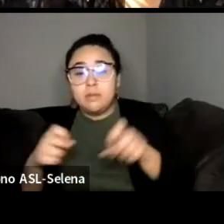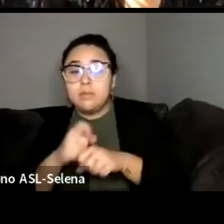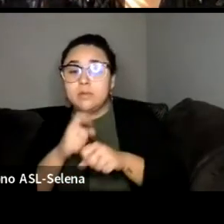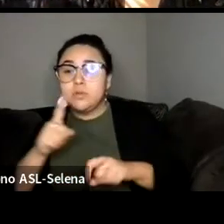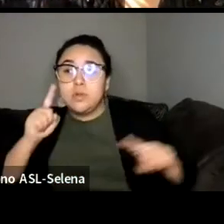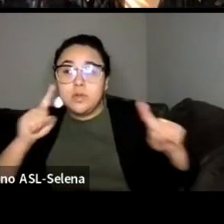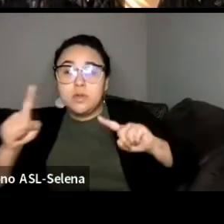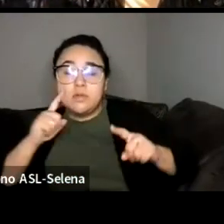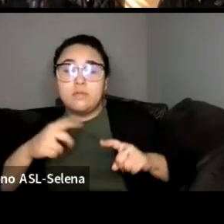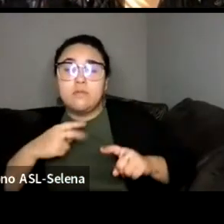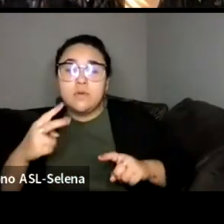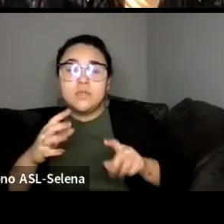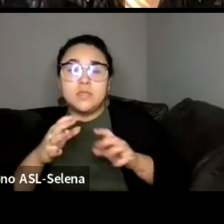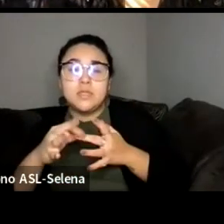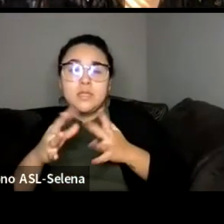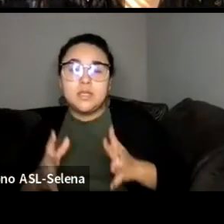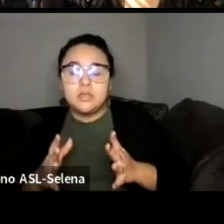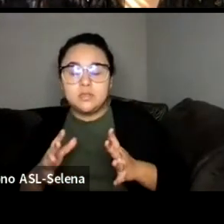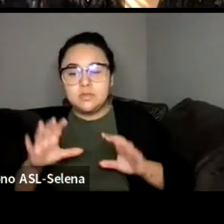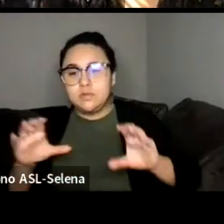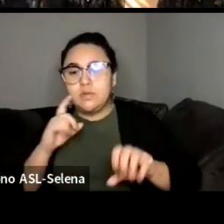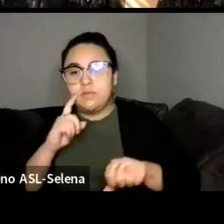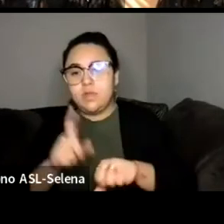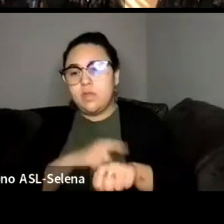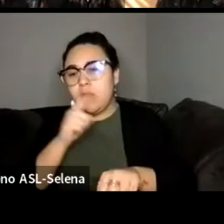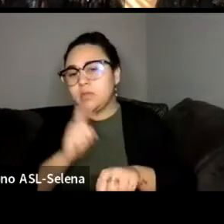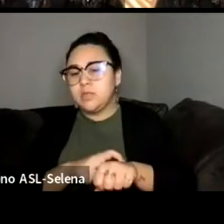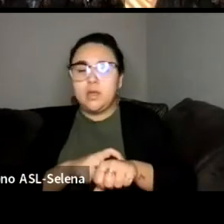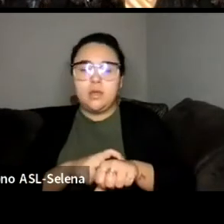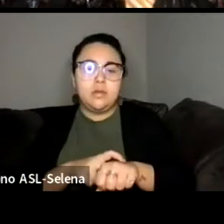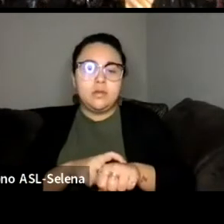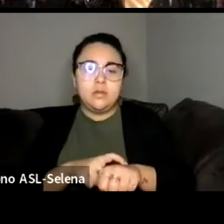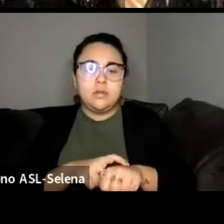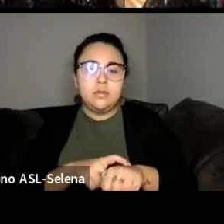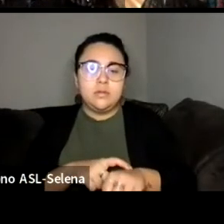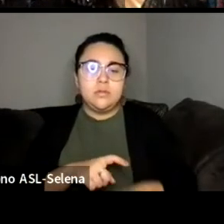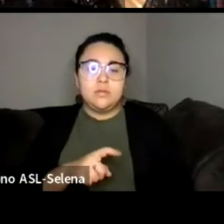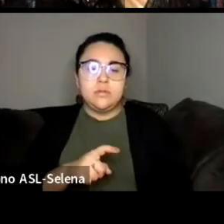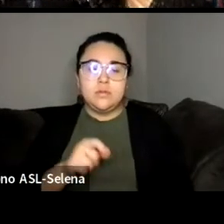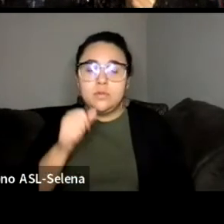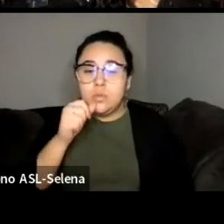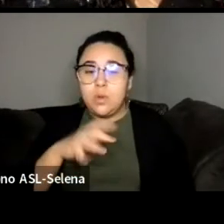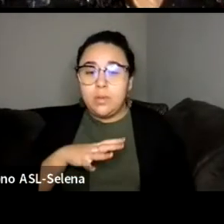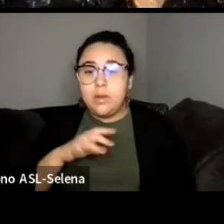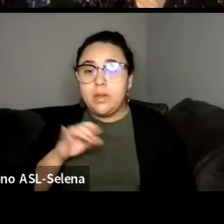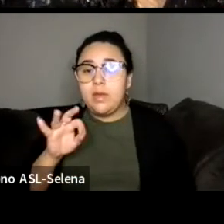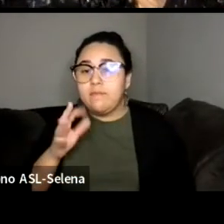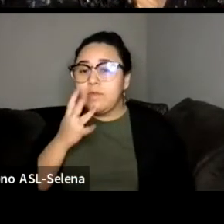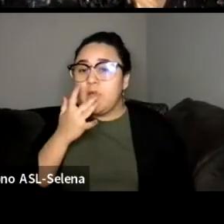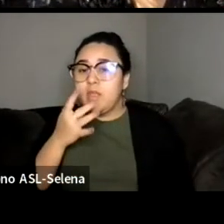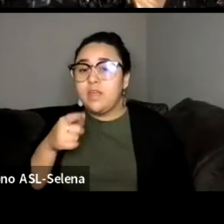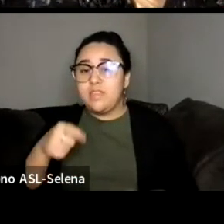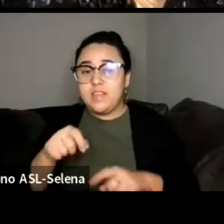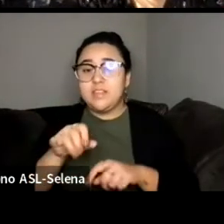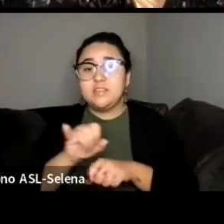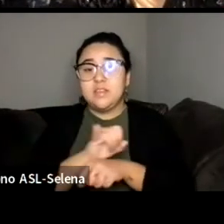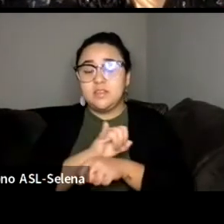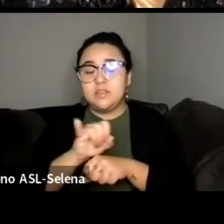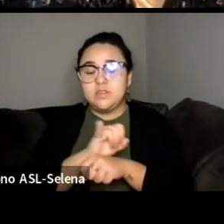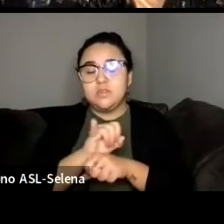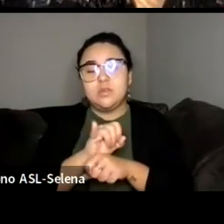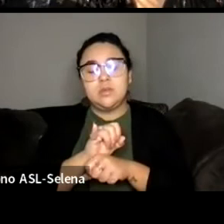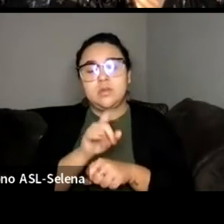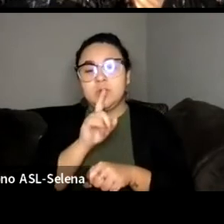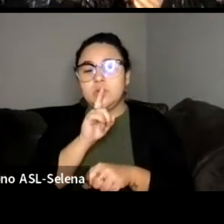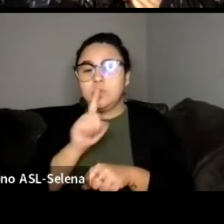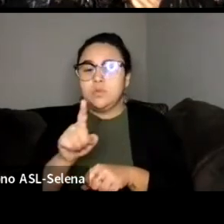of leaders who have been doing this work for so long. Women of color, so often in this industry, are the ones who have been pioneering this work for so long.